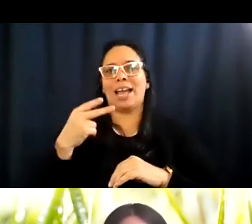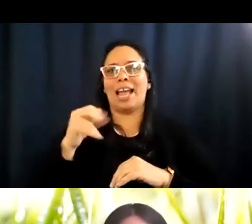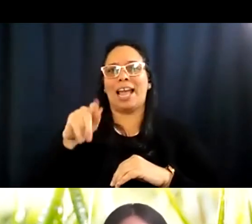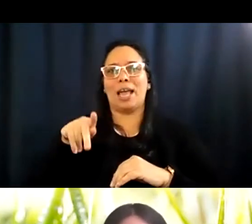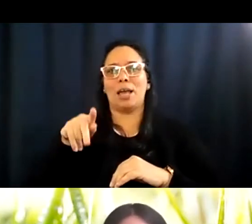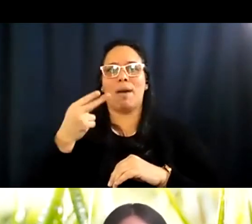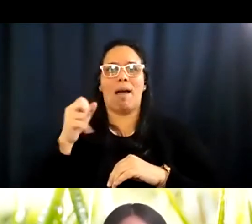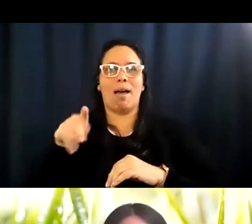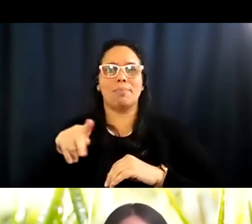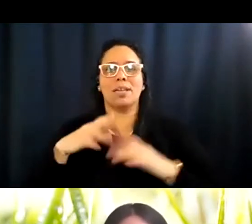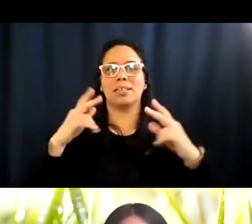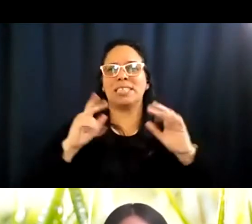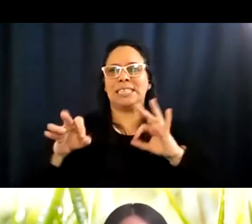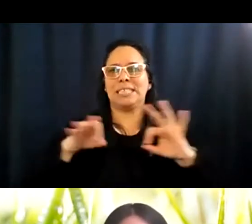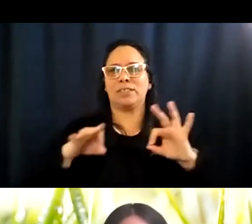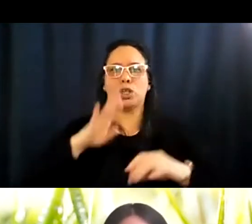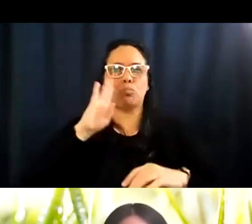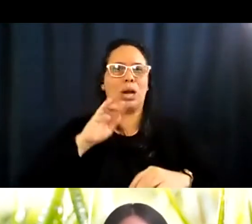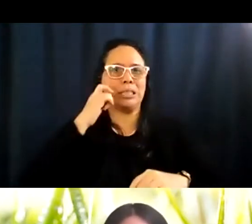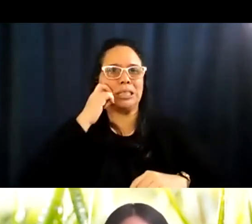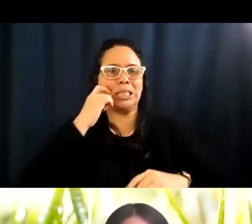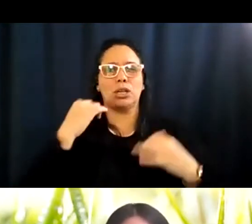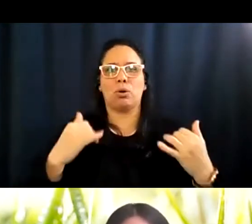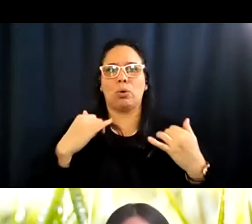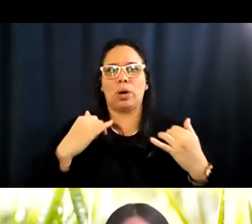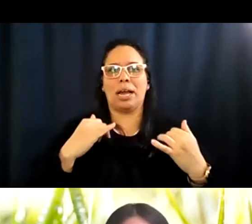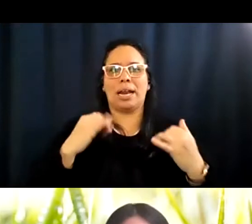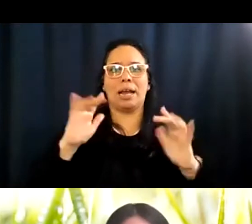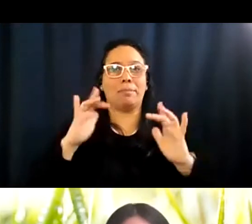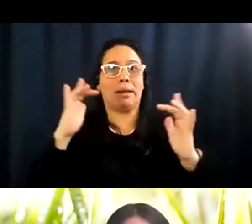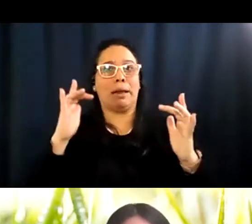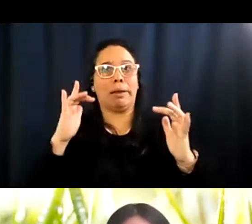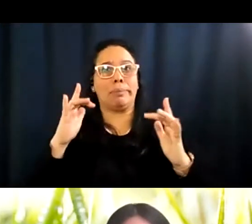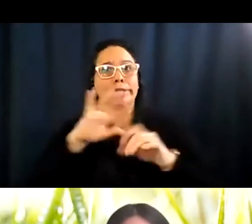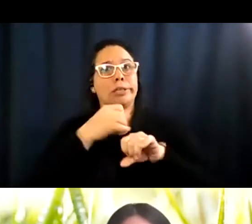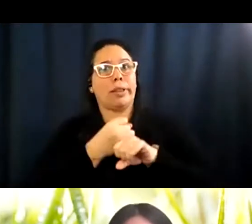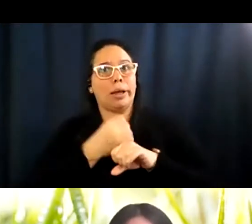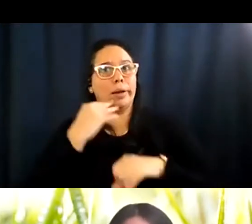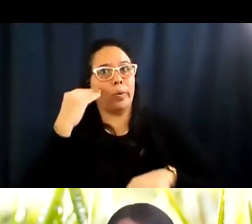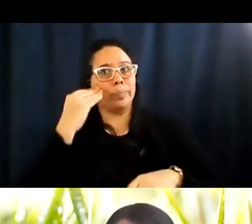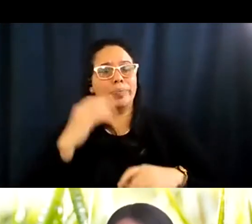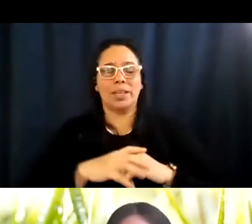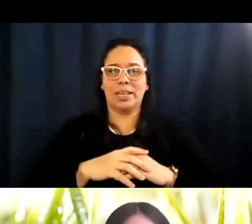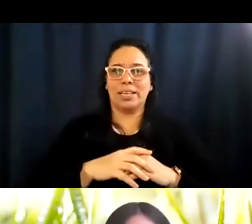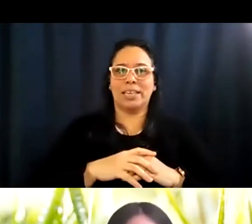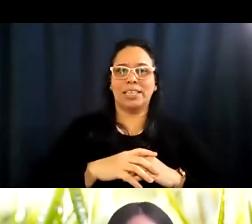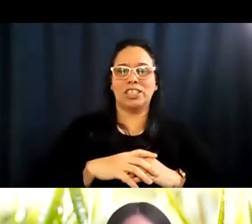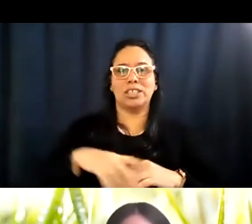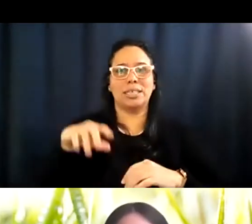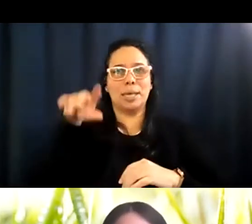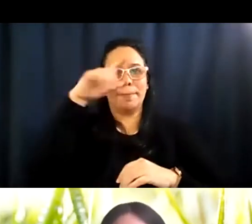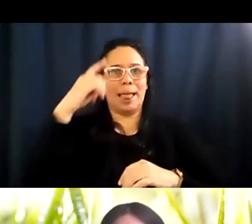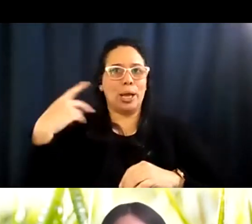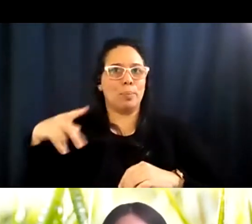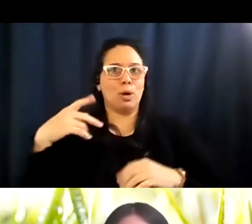description, Aisha is brown skin, right now on the fairer side from being locked in the house. She has black and purple hair and wears turquoise